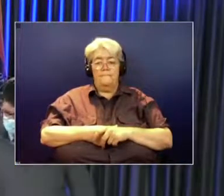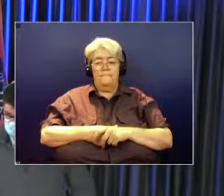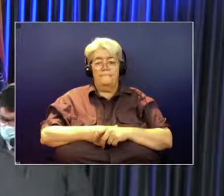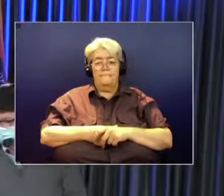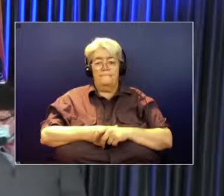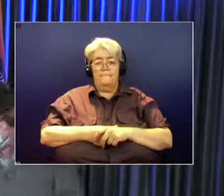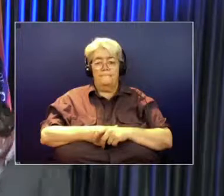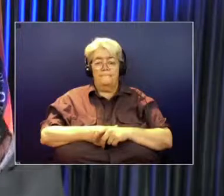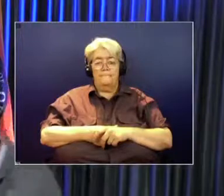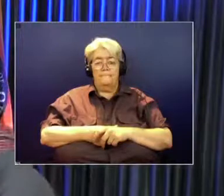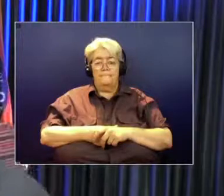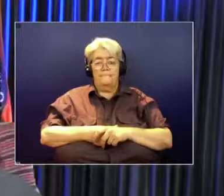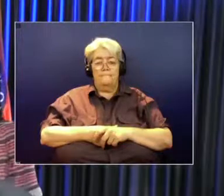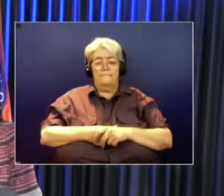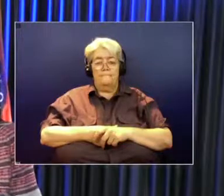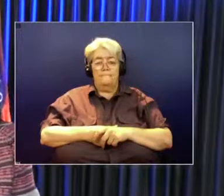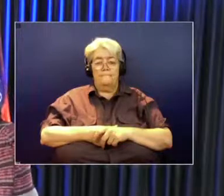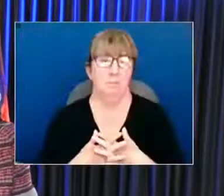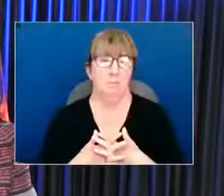Let's see.